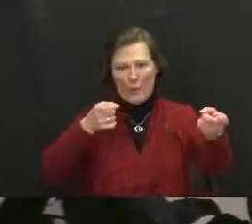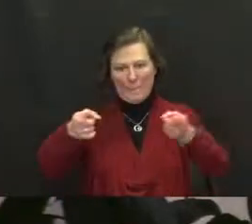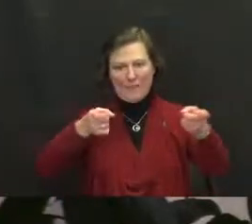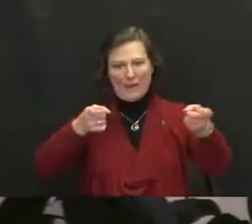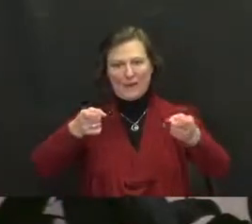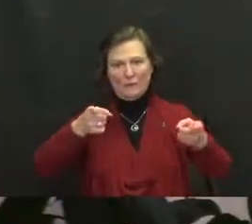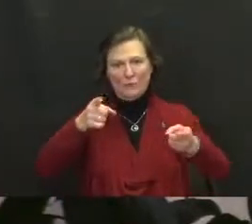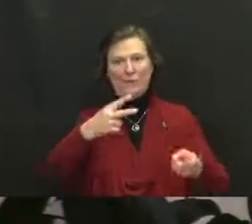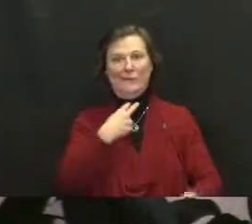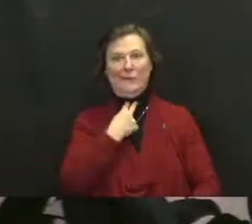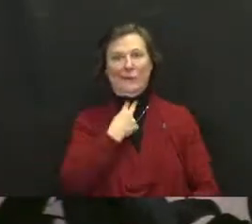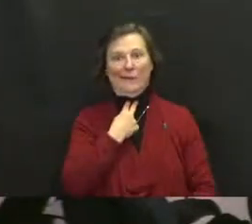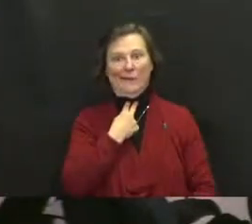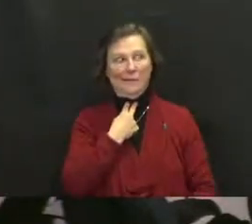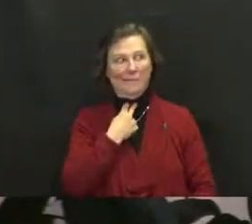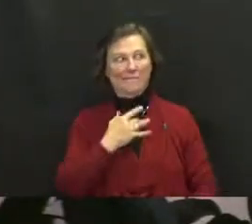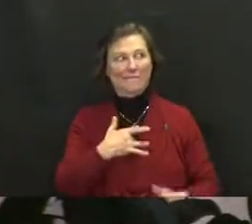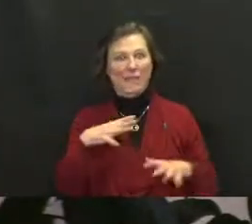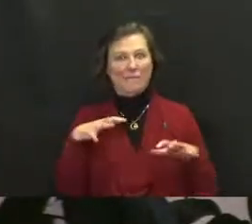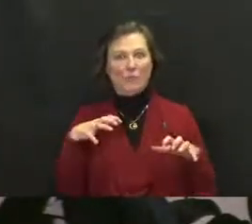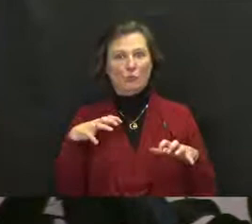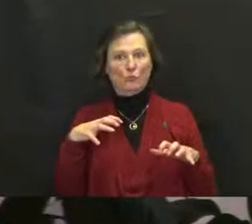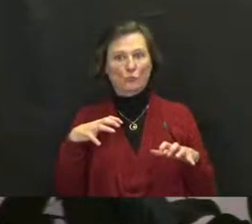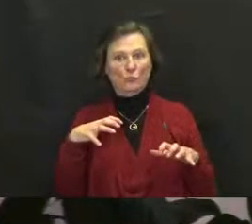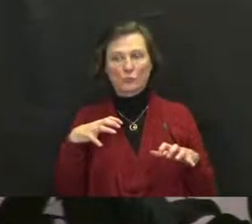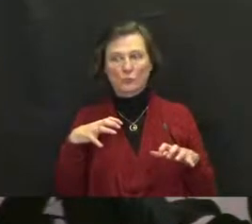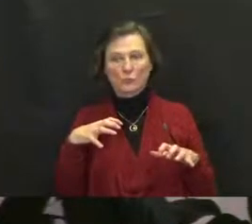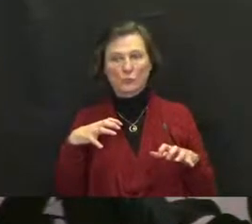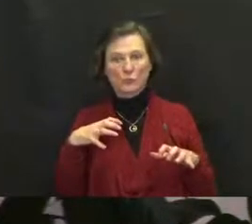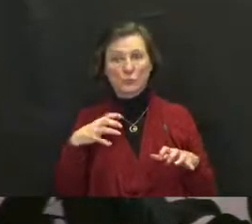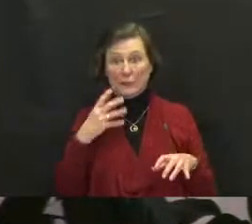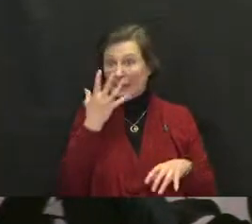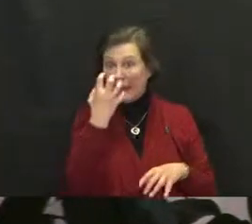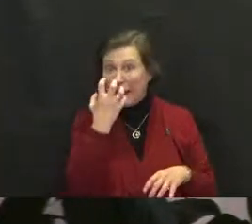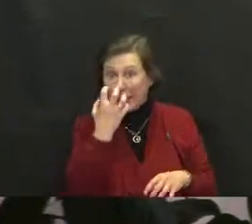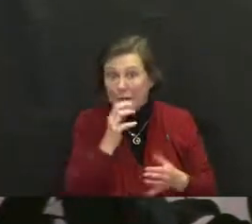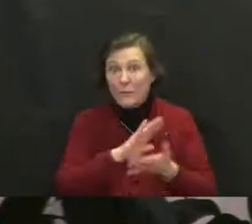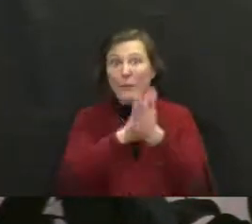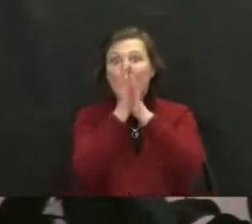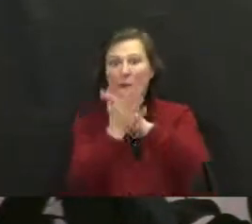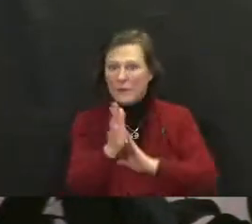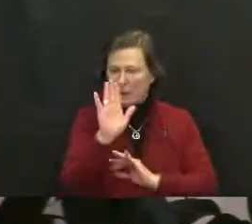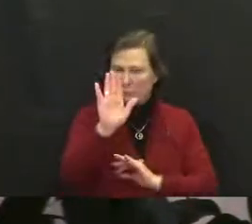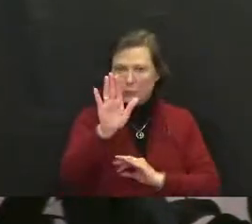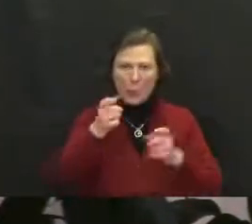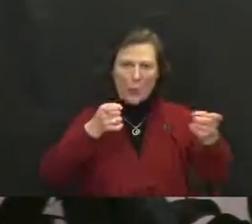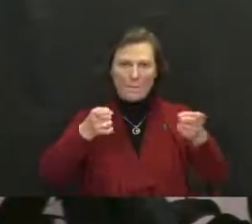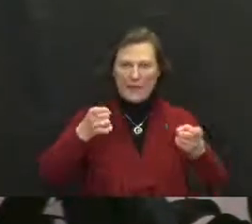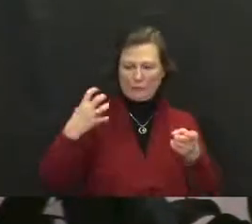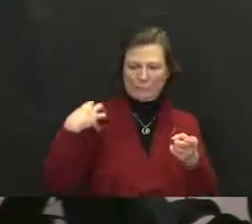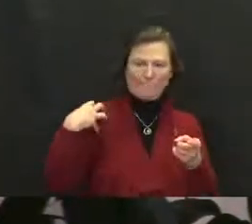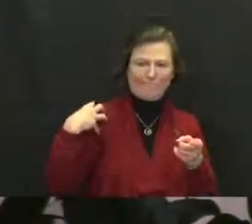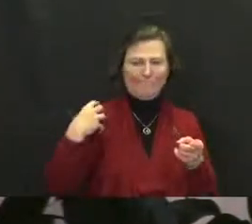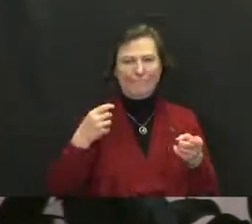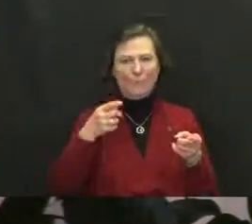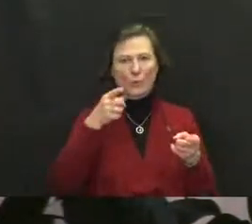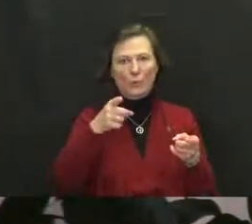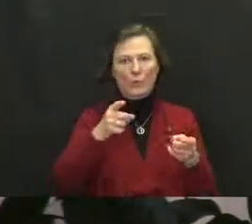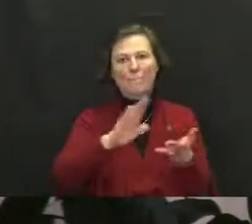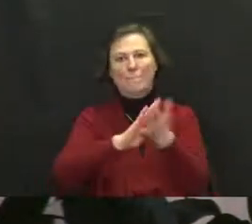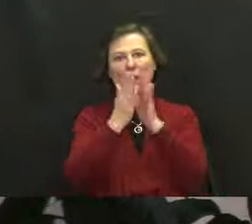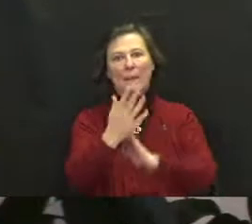stuck. You're frozen. When anger becomes your master, you're just